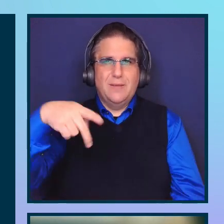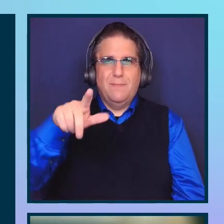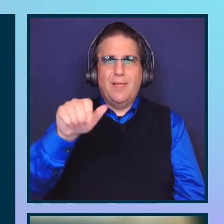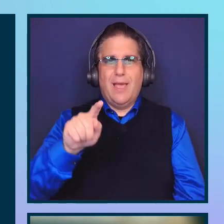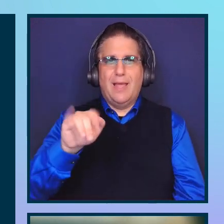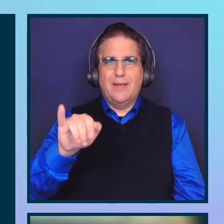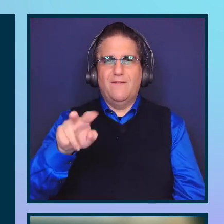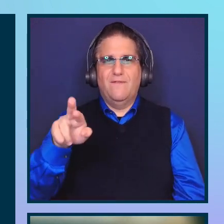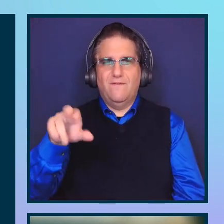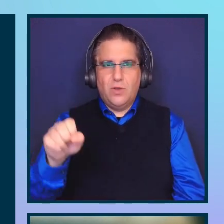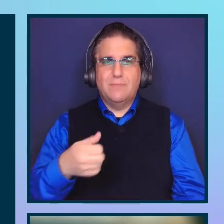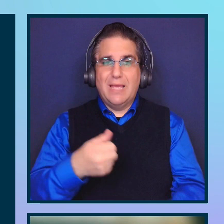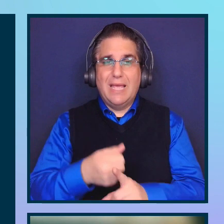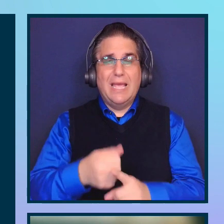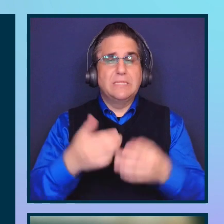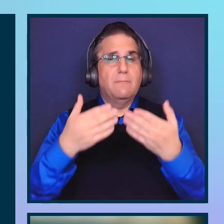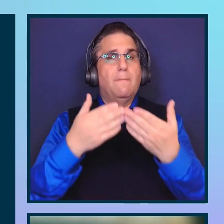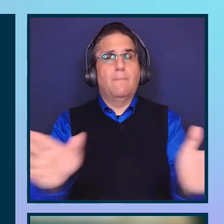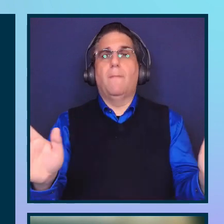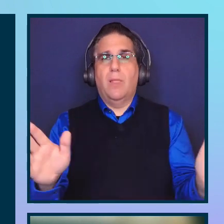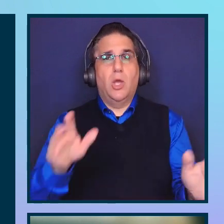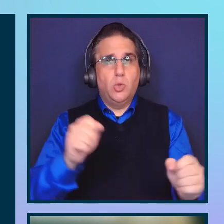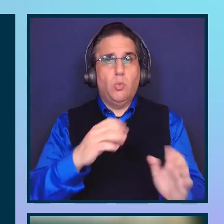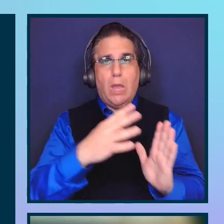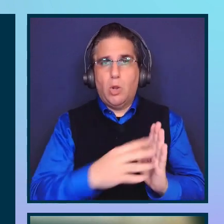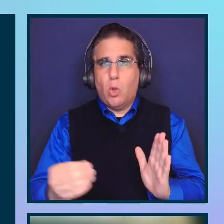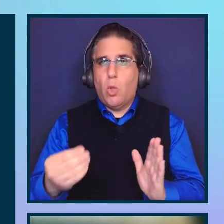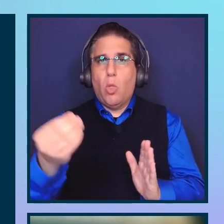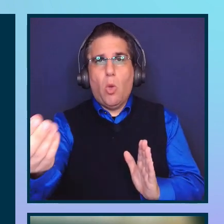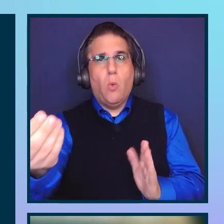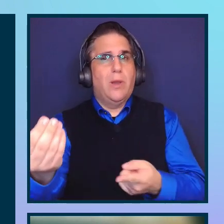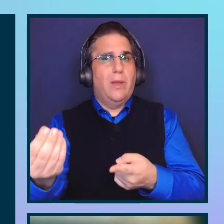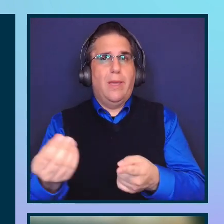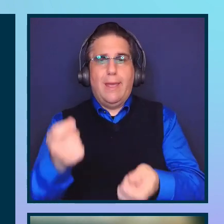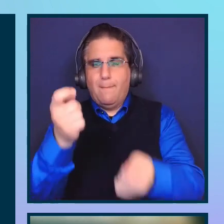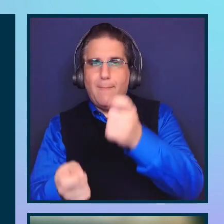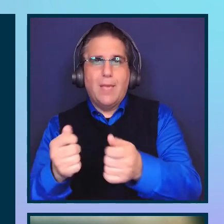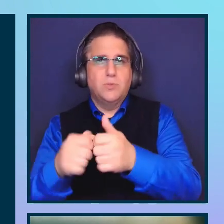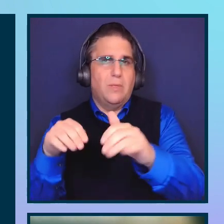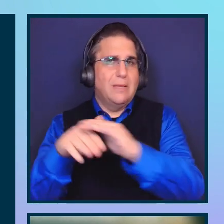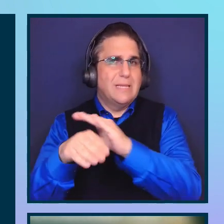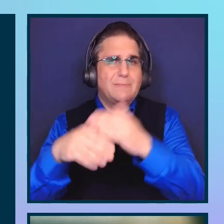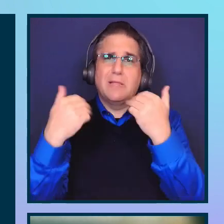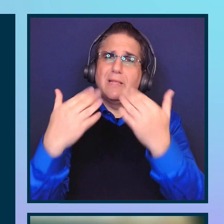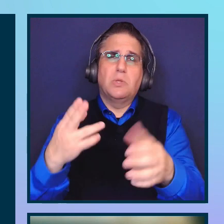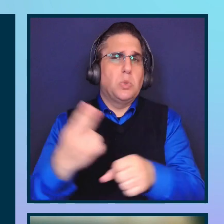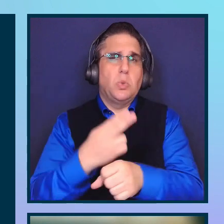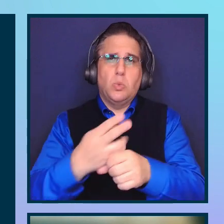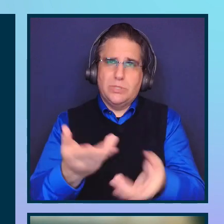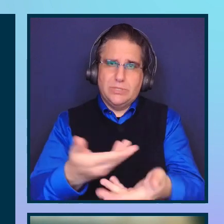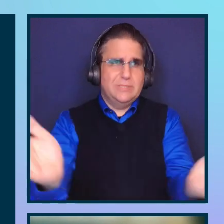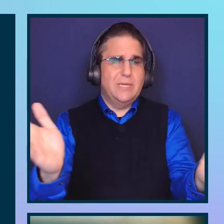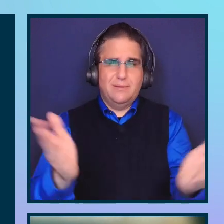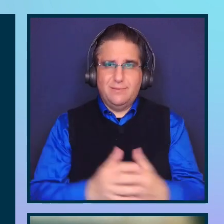repo. You can feel free to clone it if you want, play around with the accessibility, you know, do whatever you like